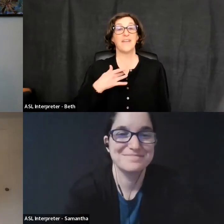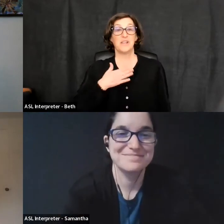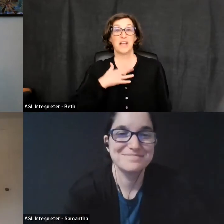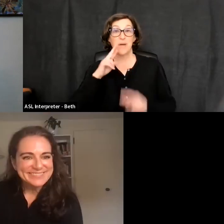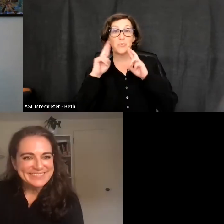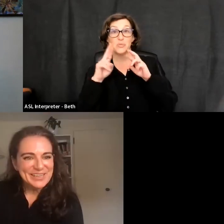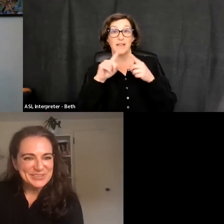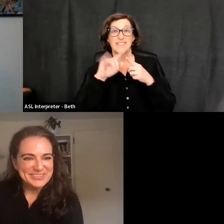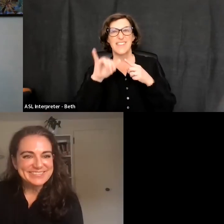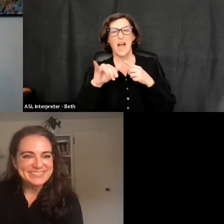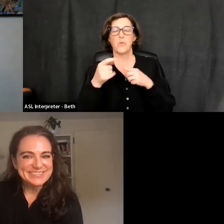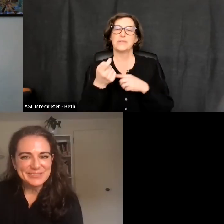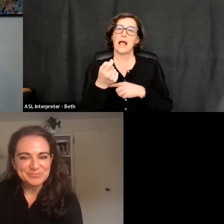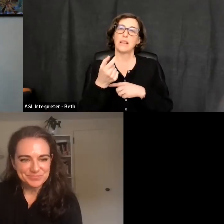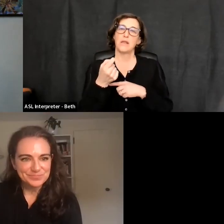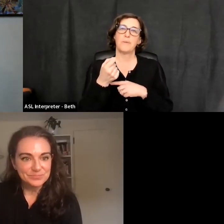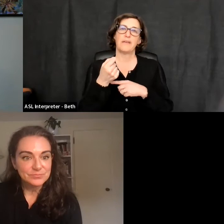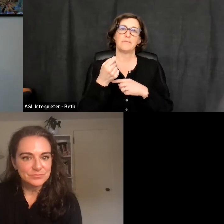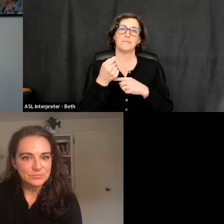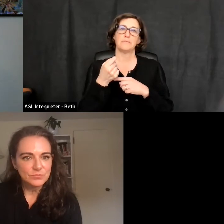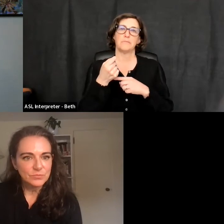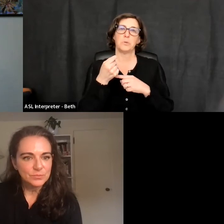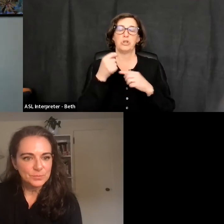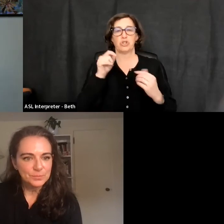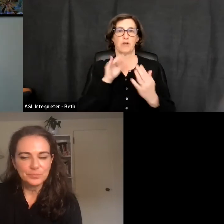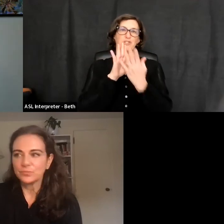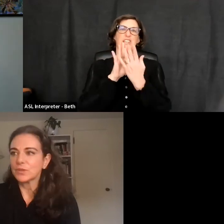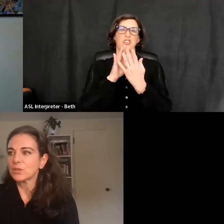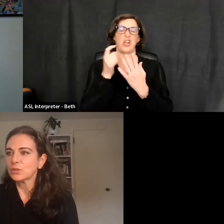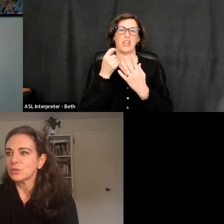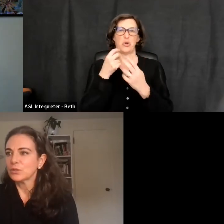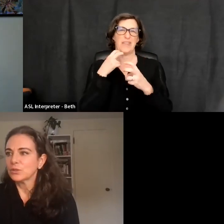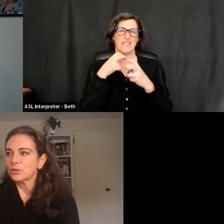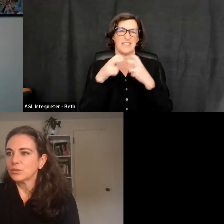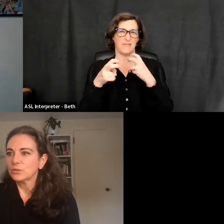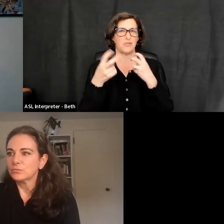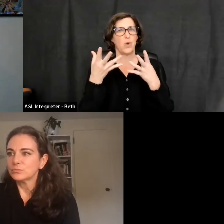and I just want, and a bit confrontational and abrasive. So I did just want to add that,